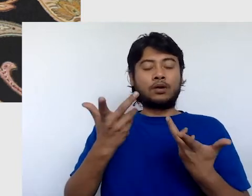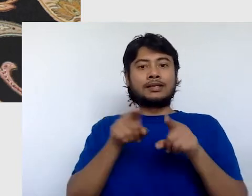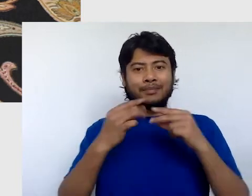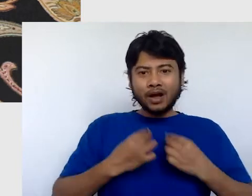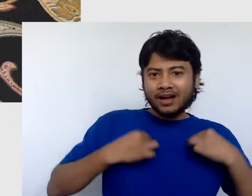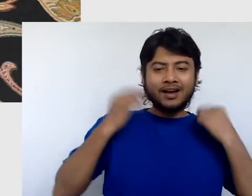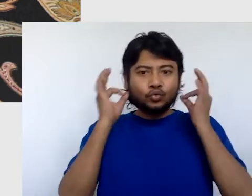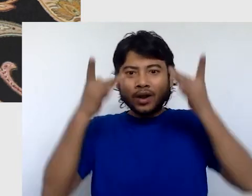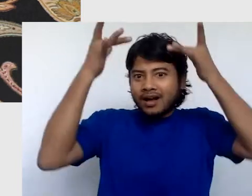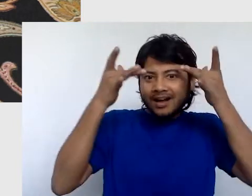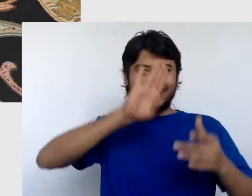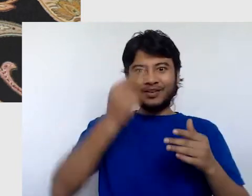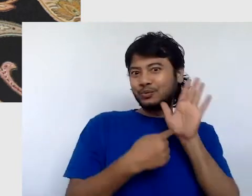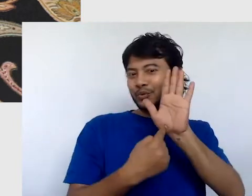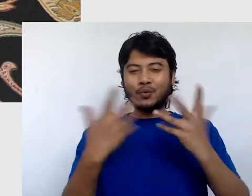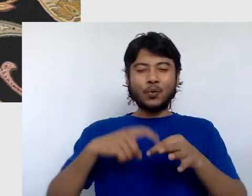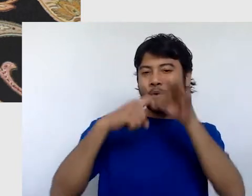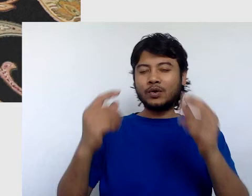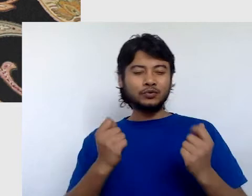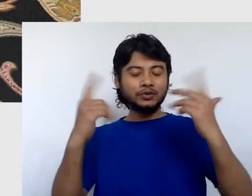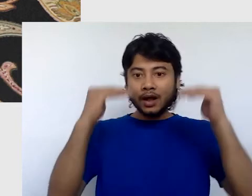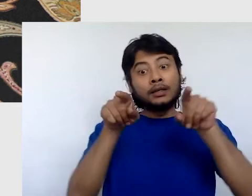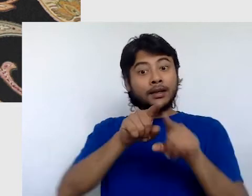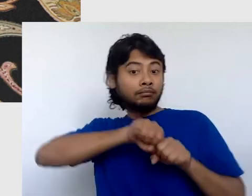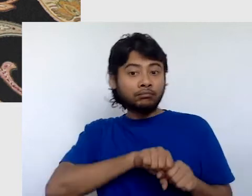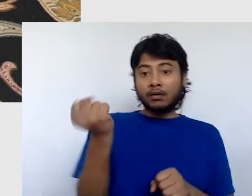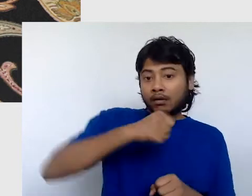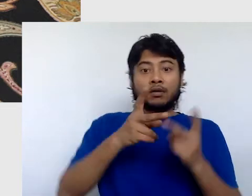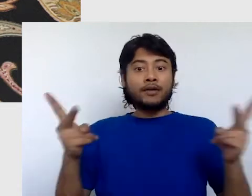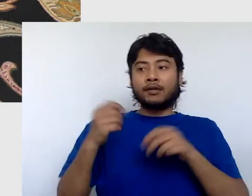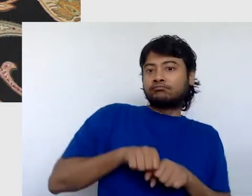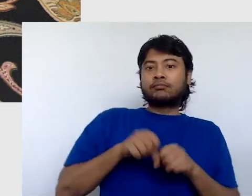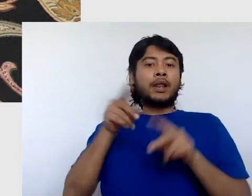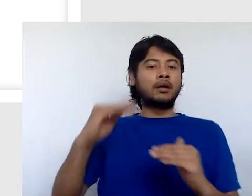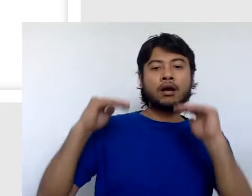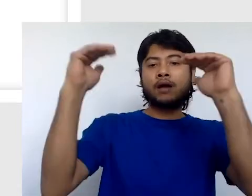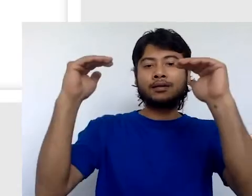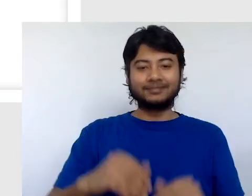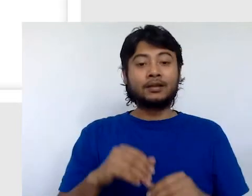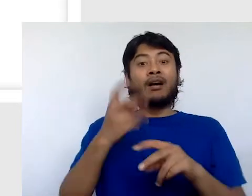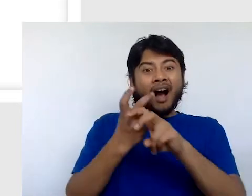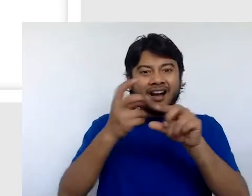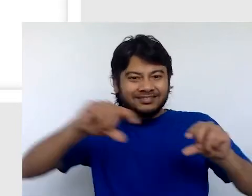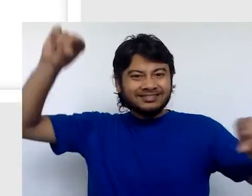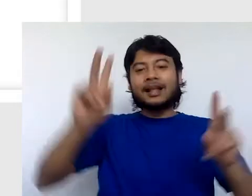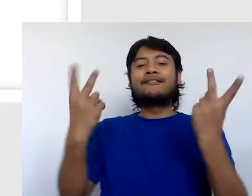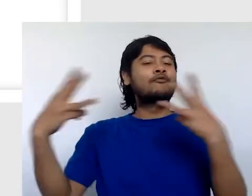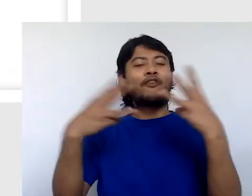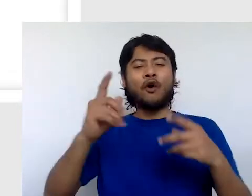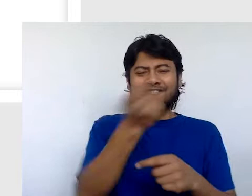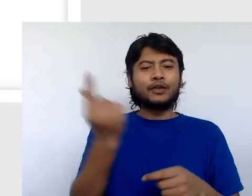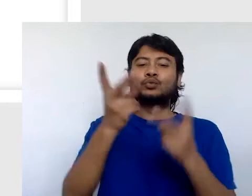Shikarshahi hilt, in contrast to the hardy rustic swords taken to war. On this side, we have a